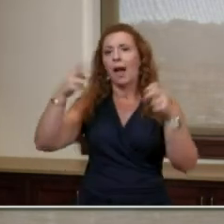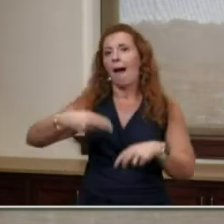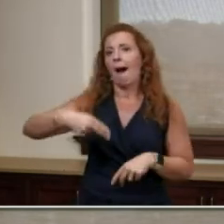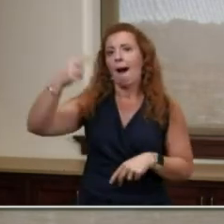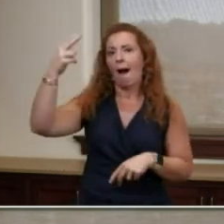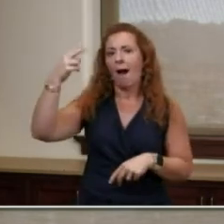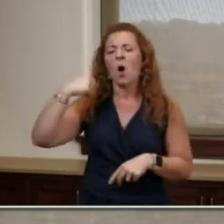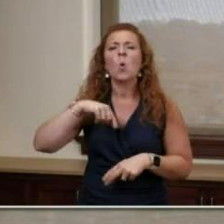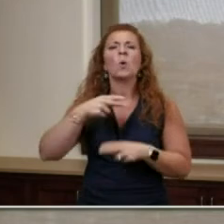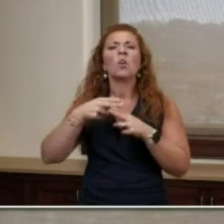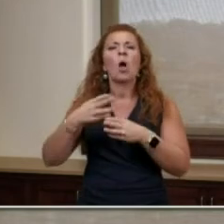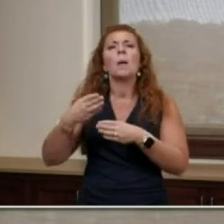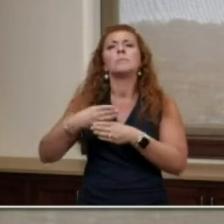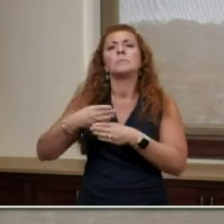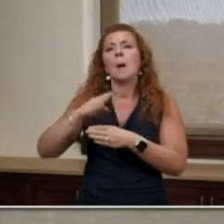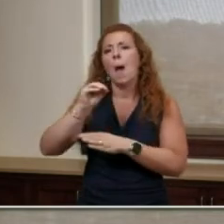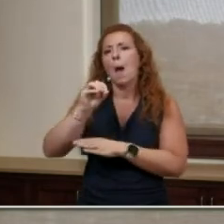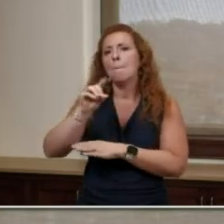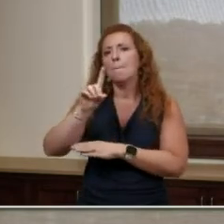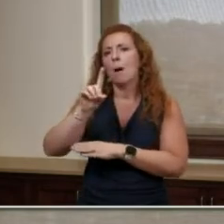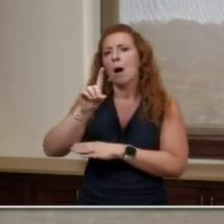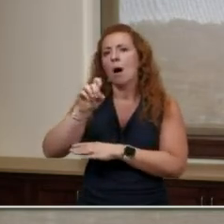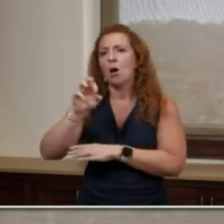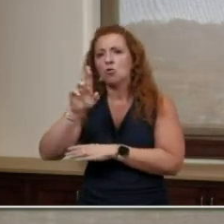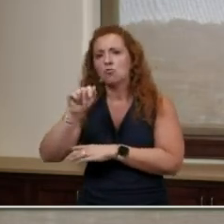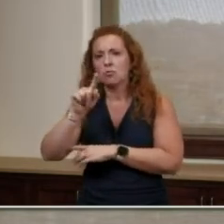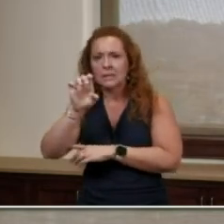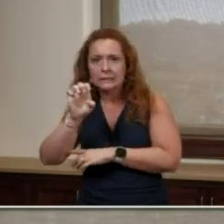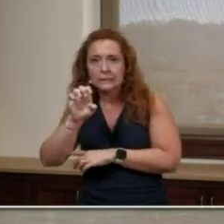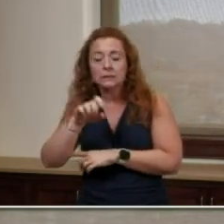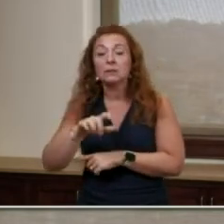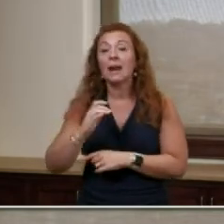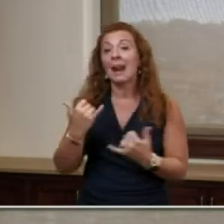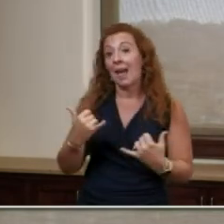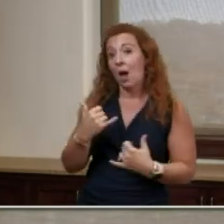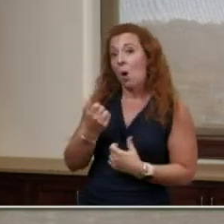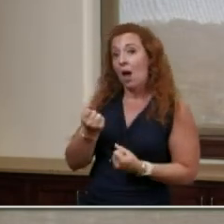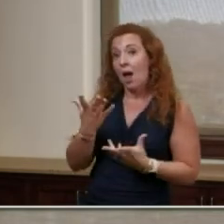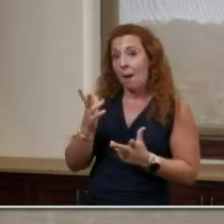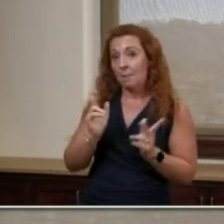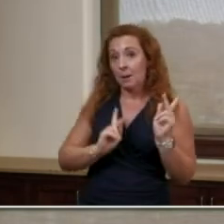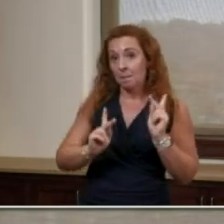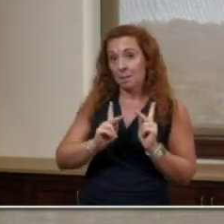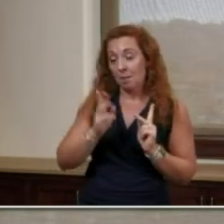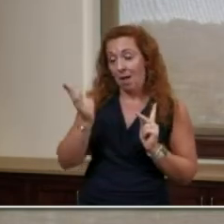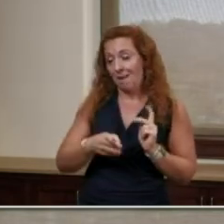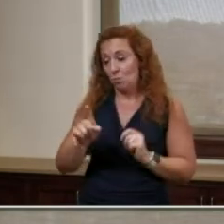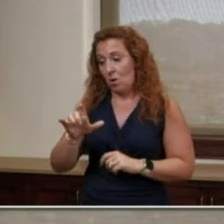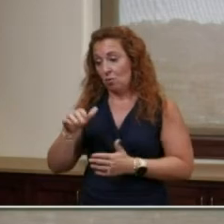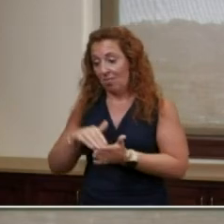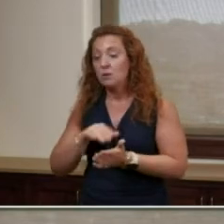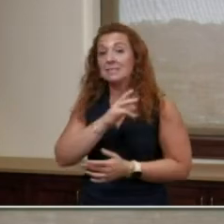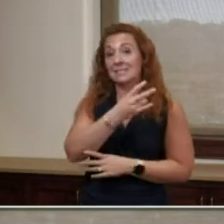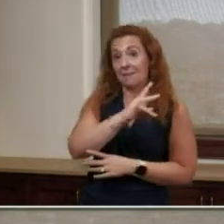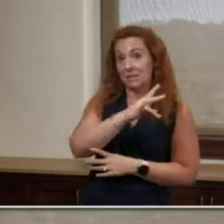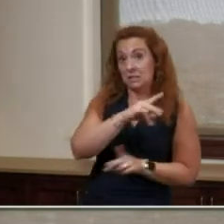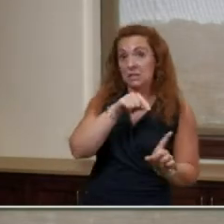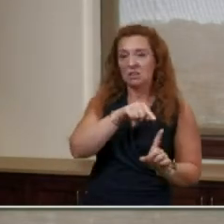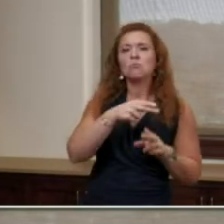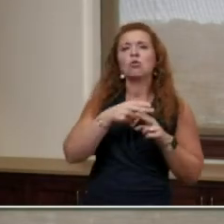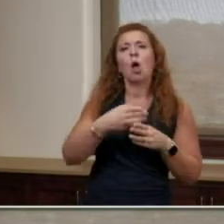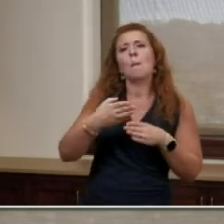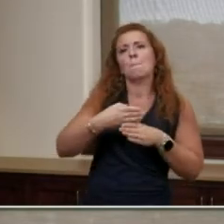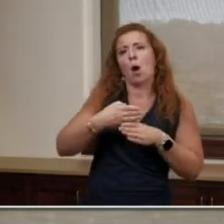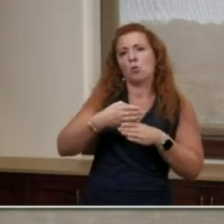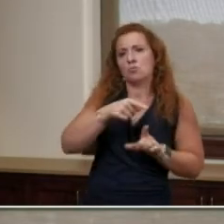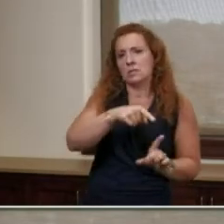are in the moderate transmission zone. Our current case rate of 17 cases per 100,000 people falls in the moderate